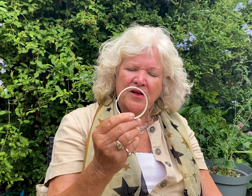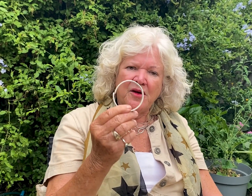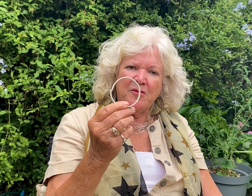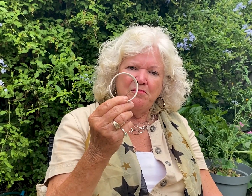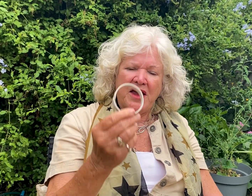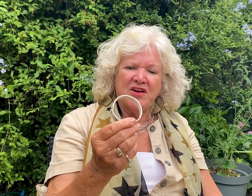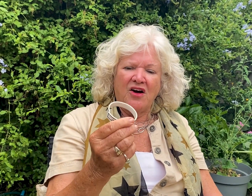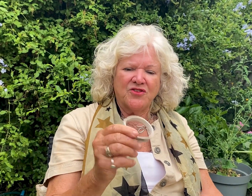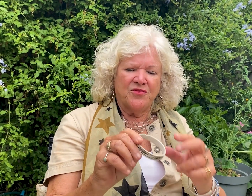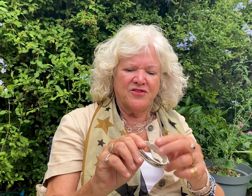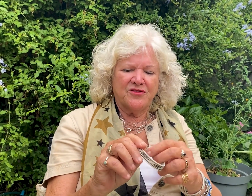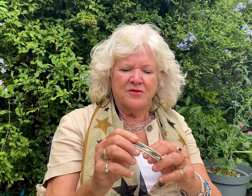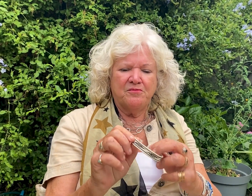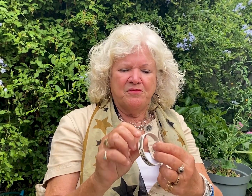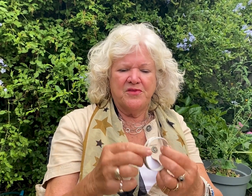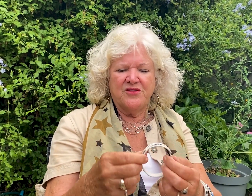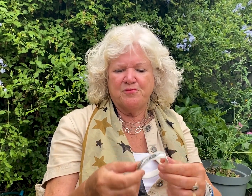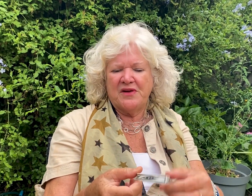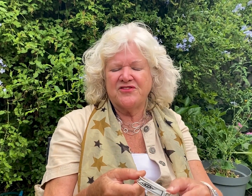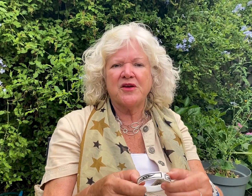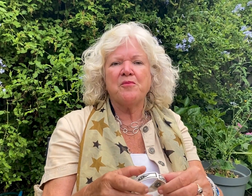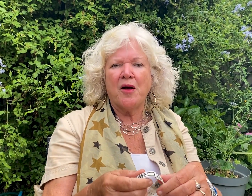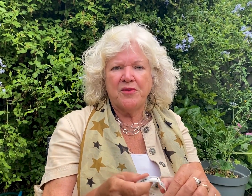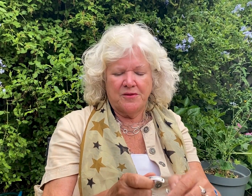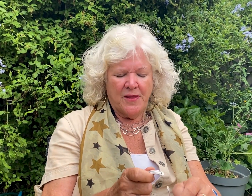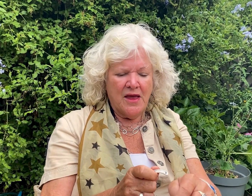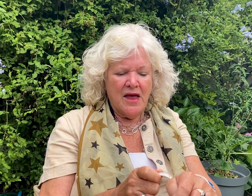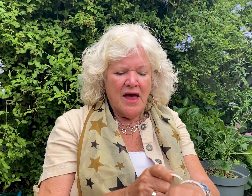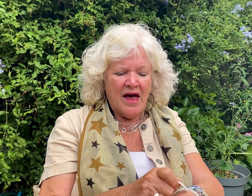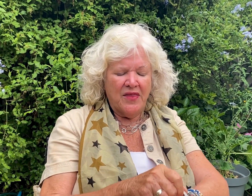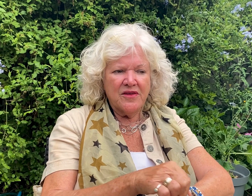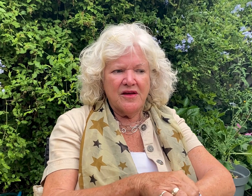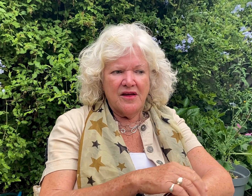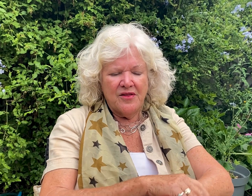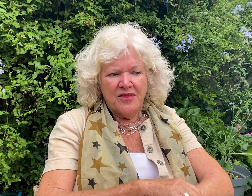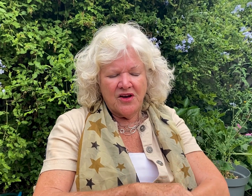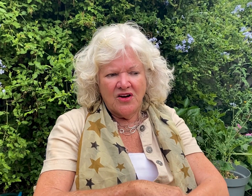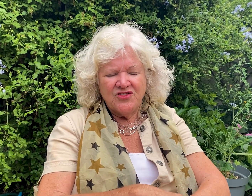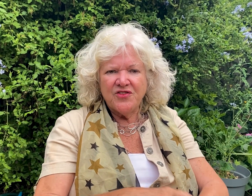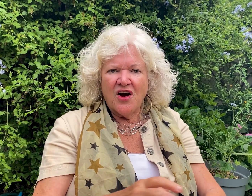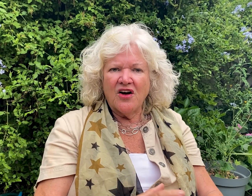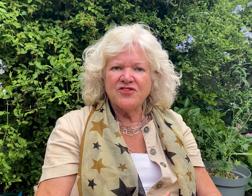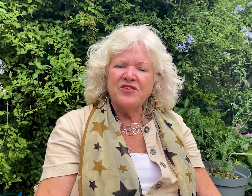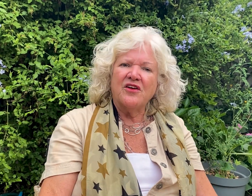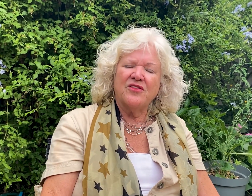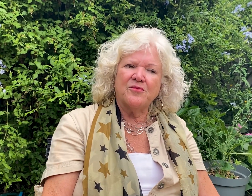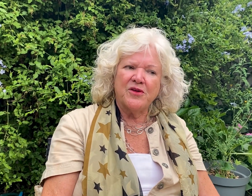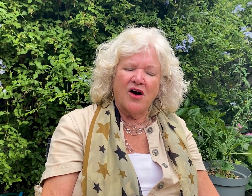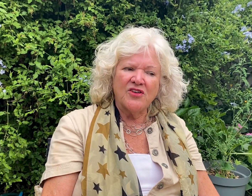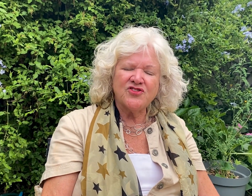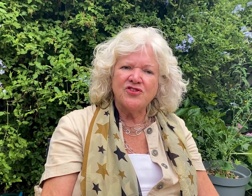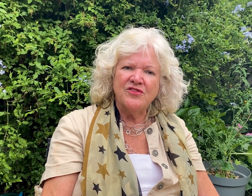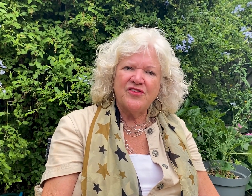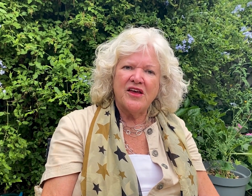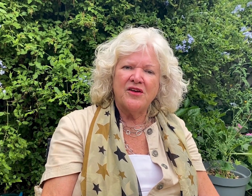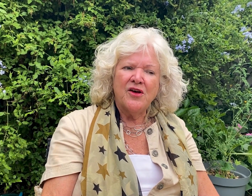them made out of this plastic piping. And the College of the Arts and the